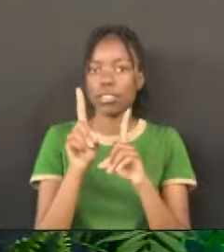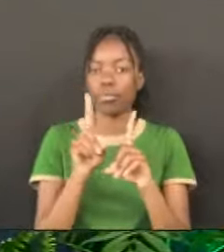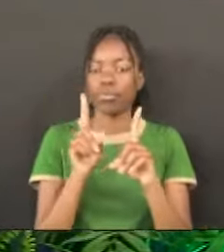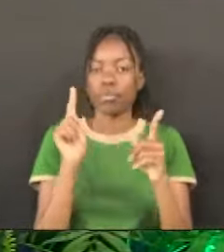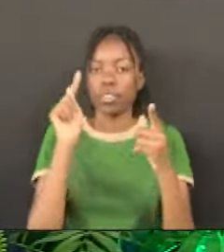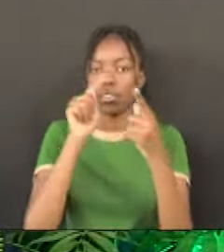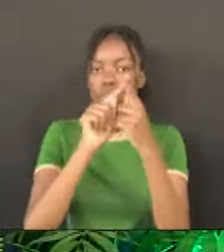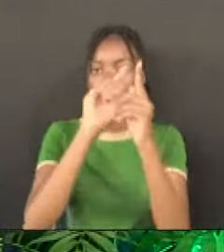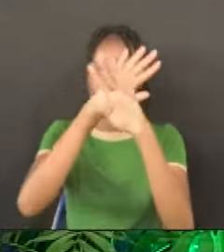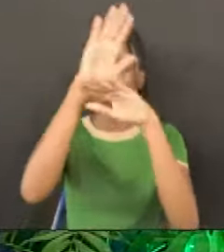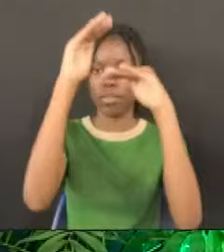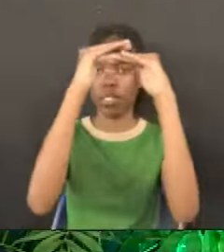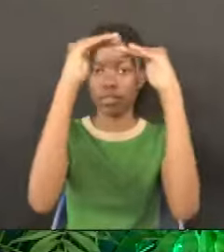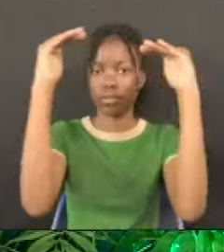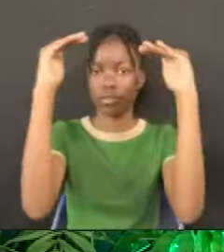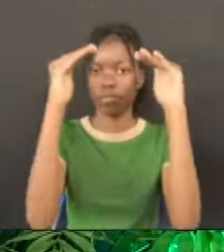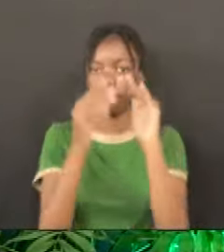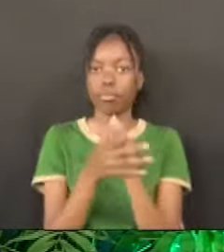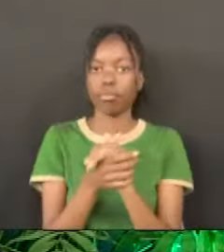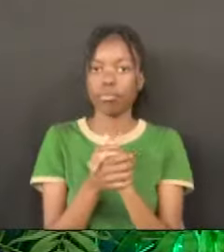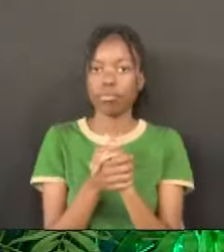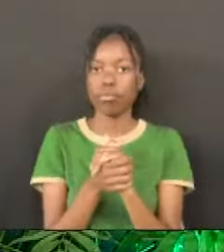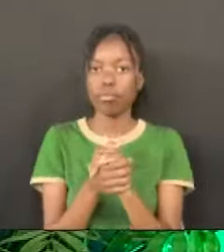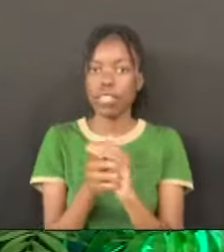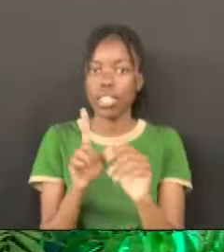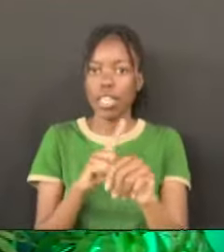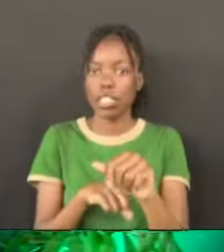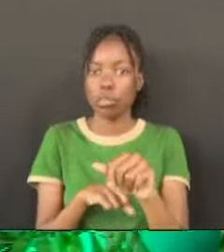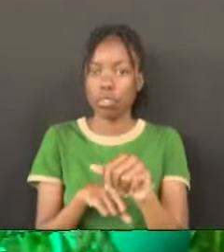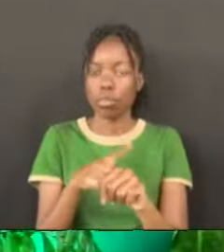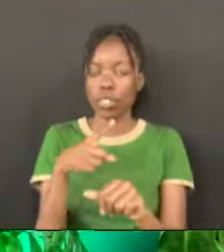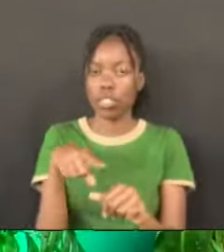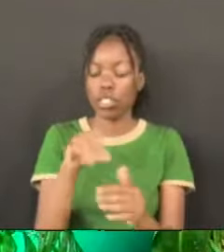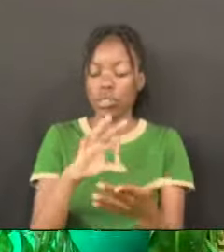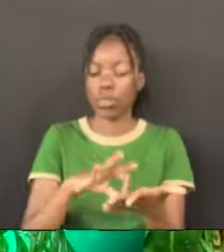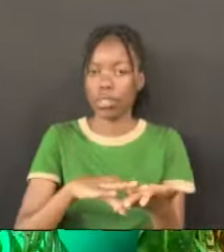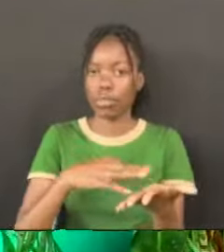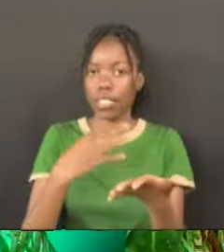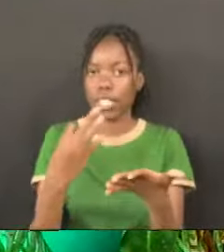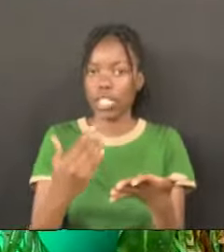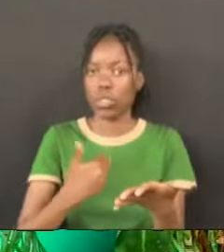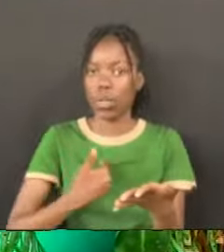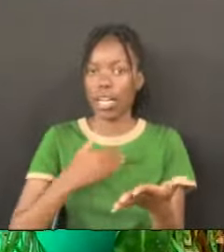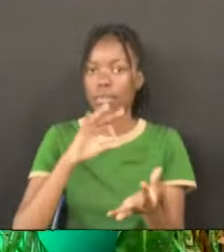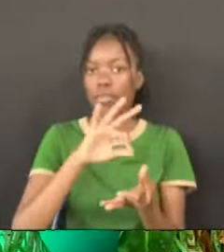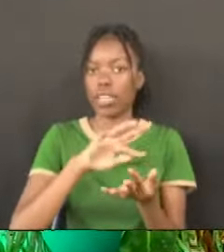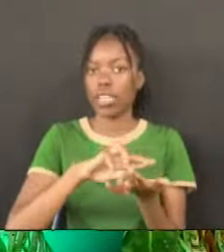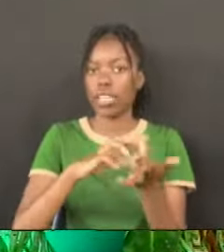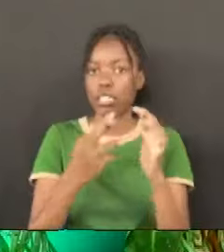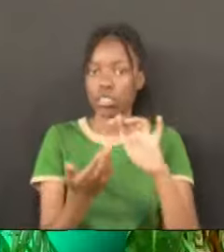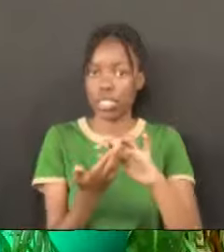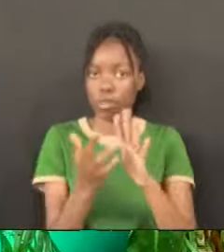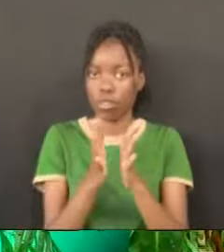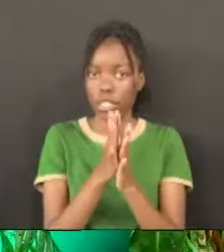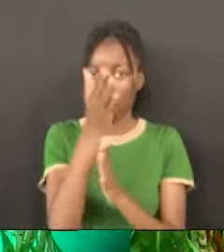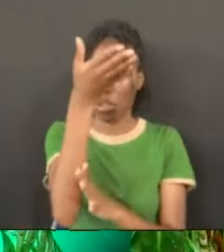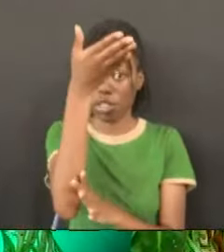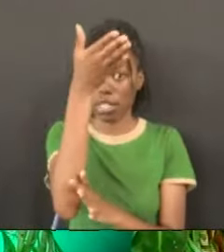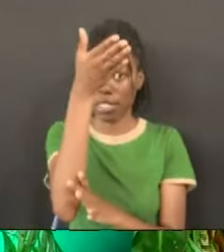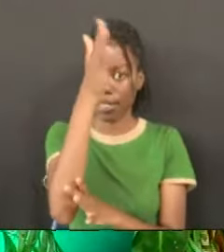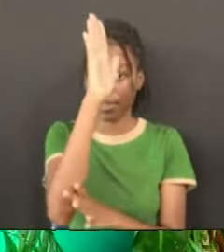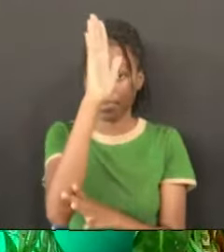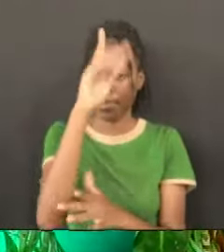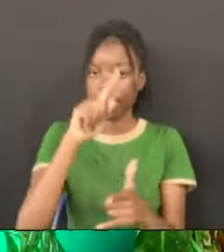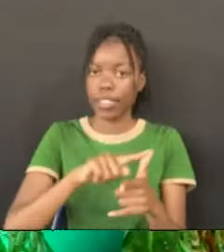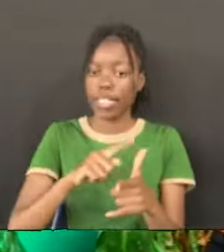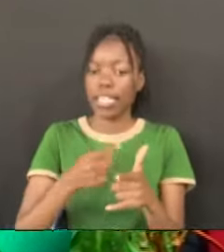heaven. The moment we fail to have a relationship with God, then